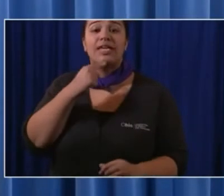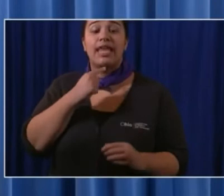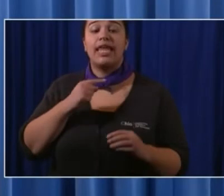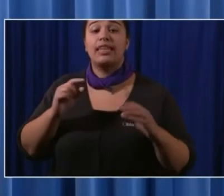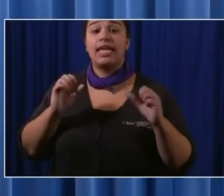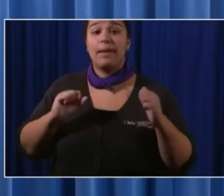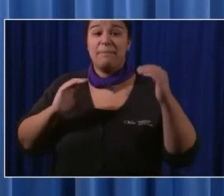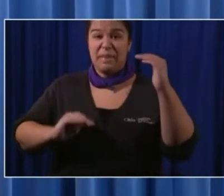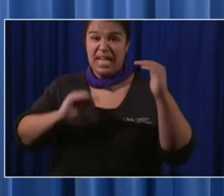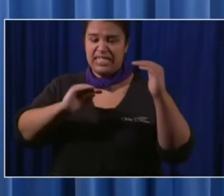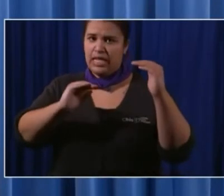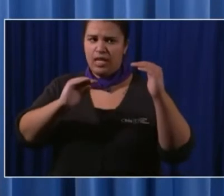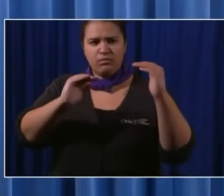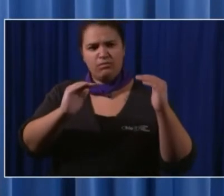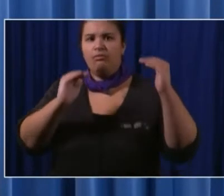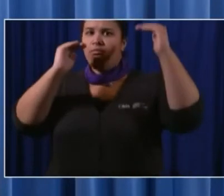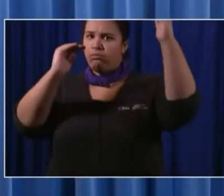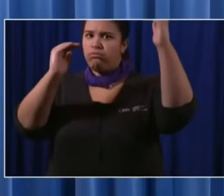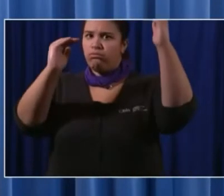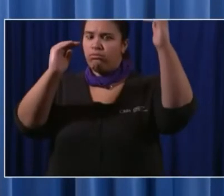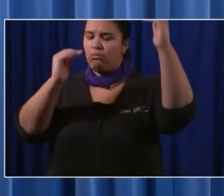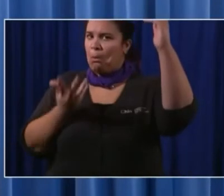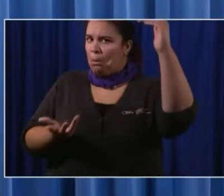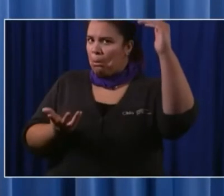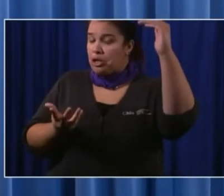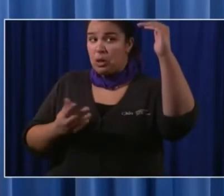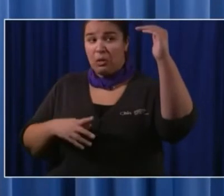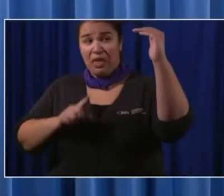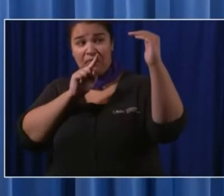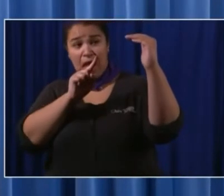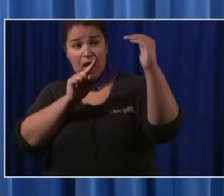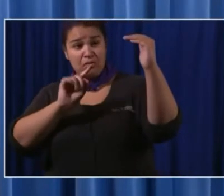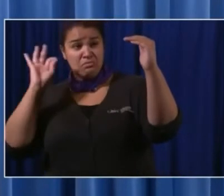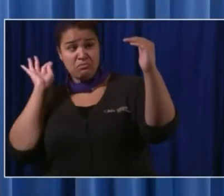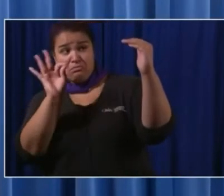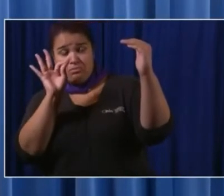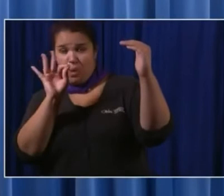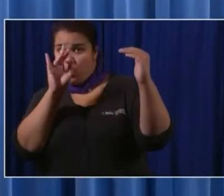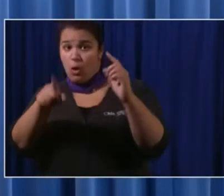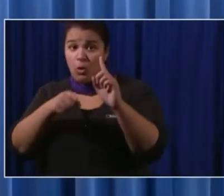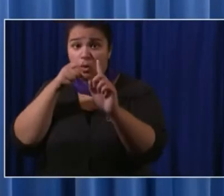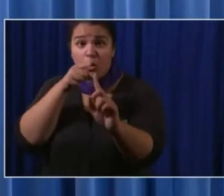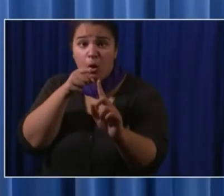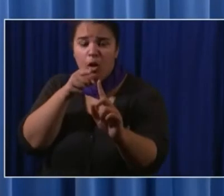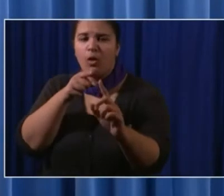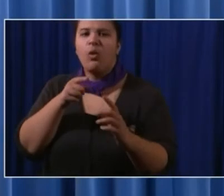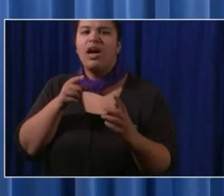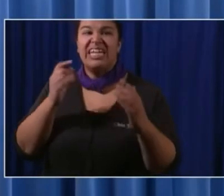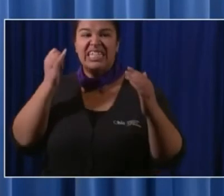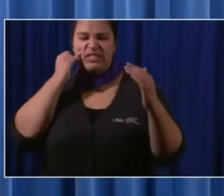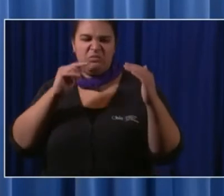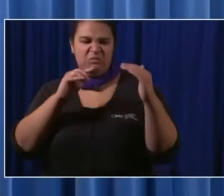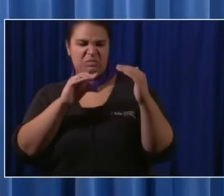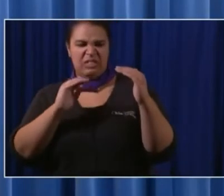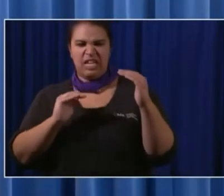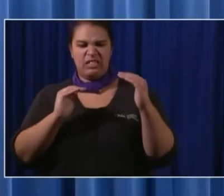up quite a bit. Are we where we need to be? And if not, how close are